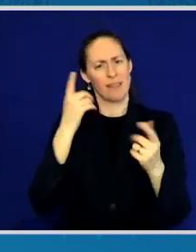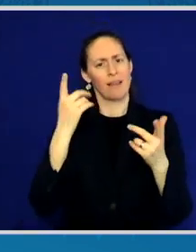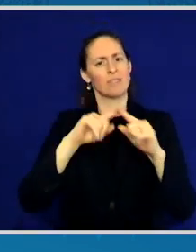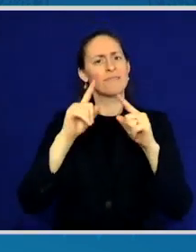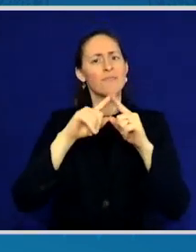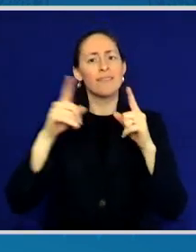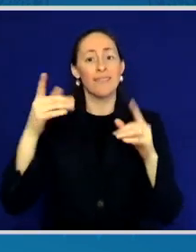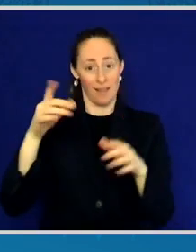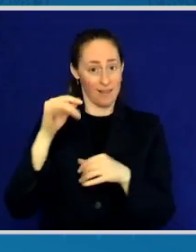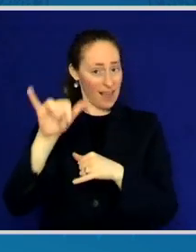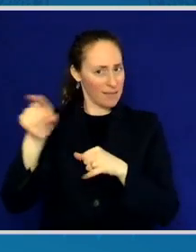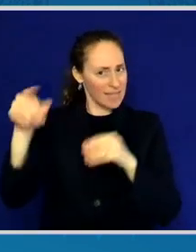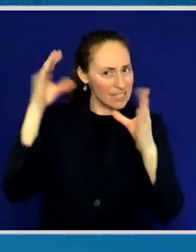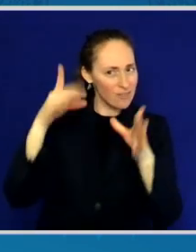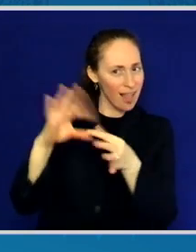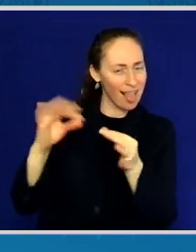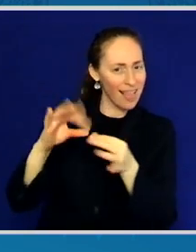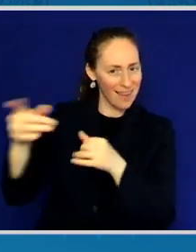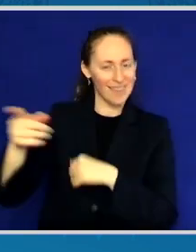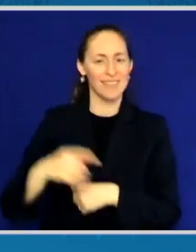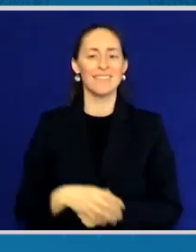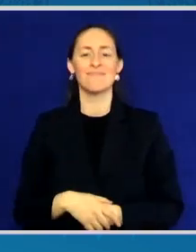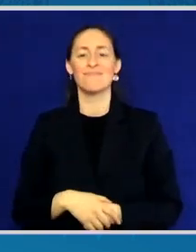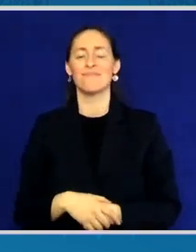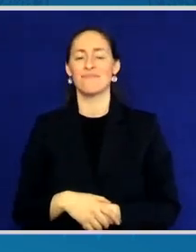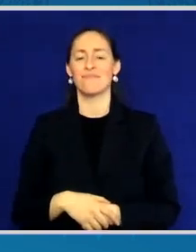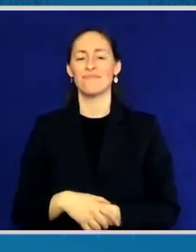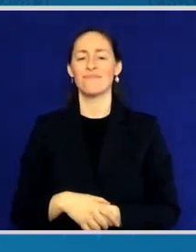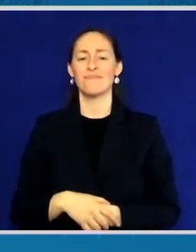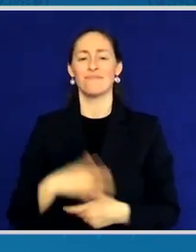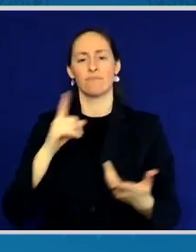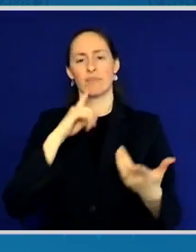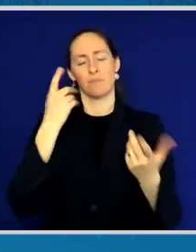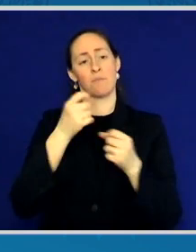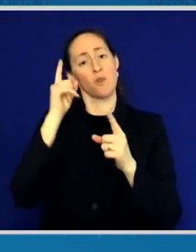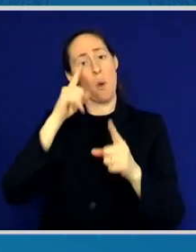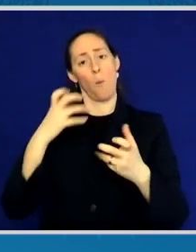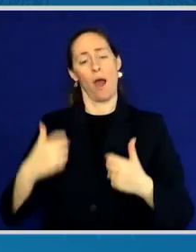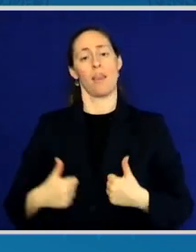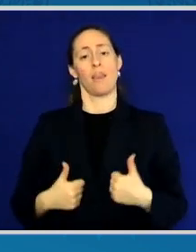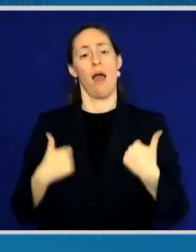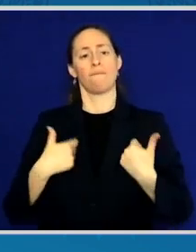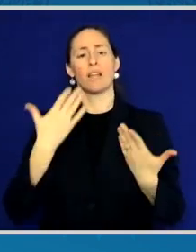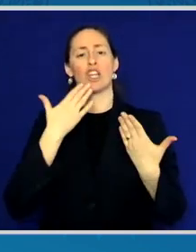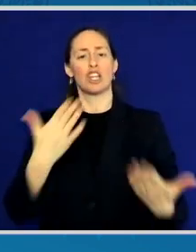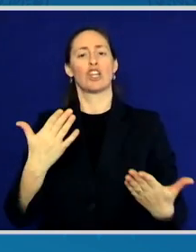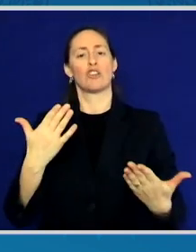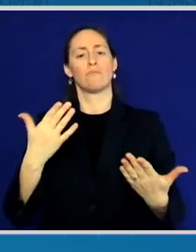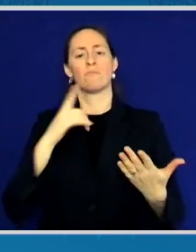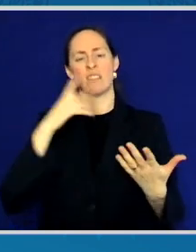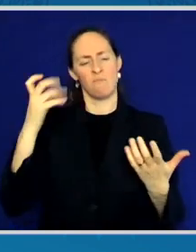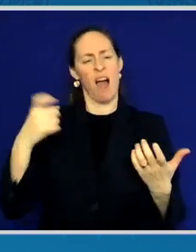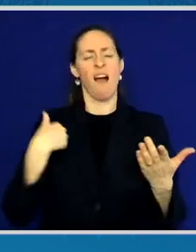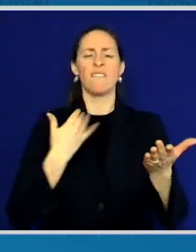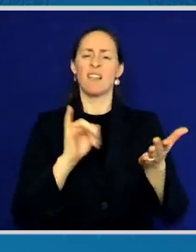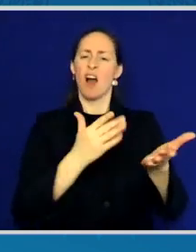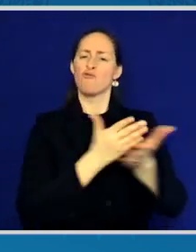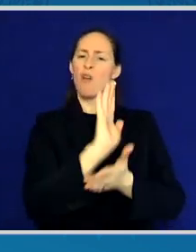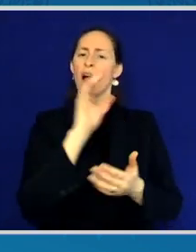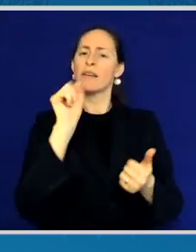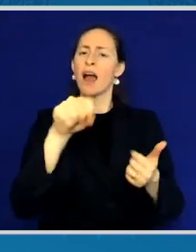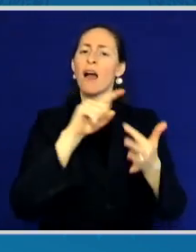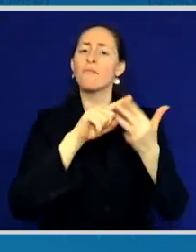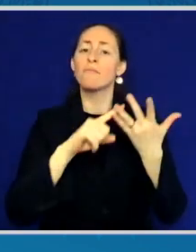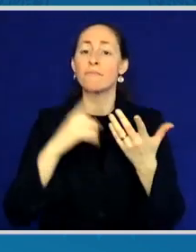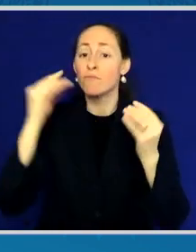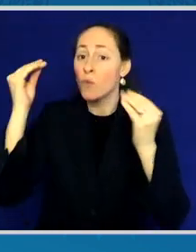Professor, that create a quality of life that every person should be entitled to receive. The points that you've made,